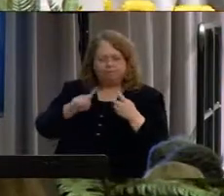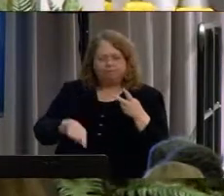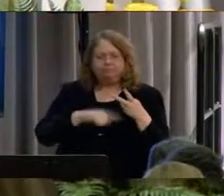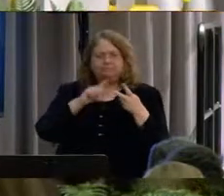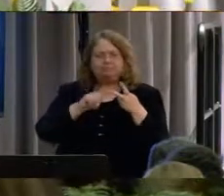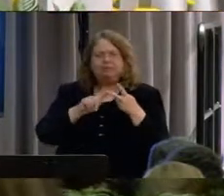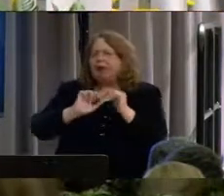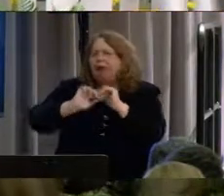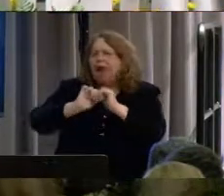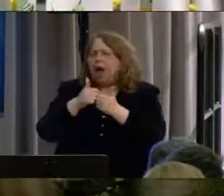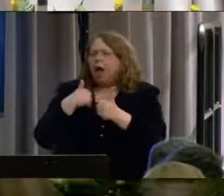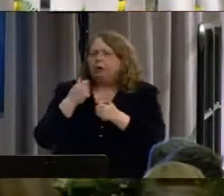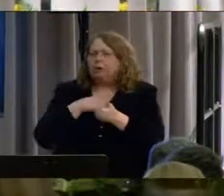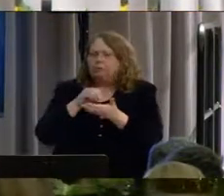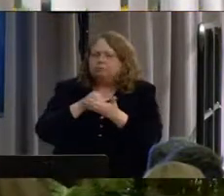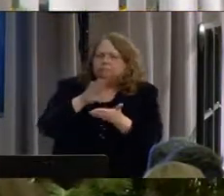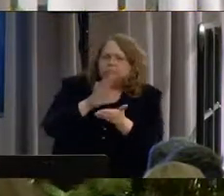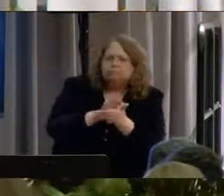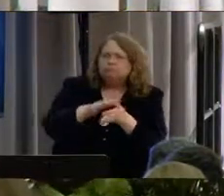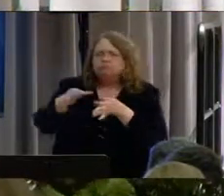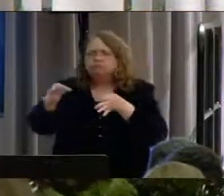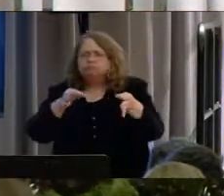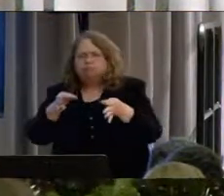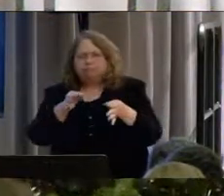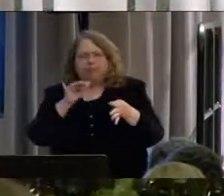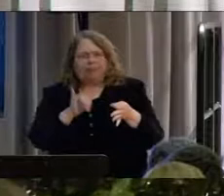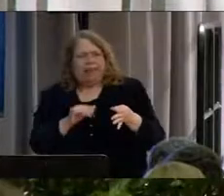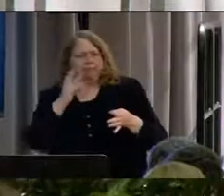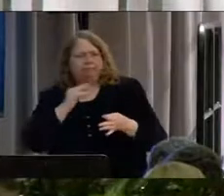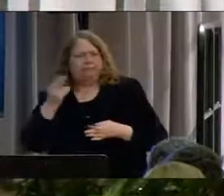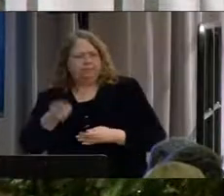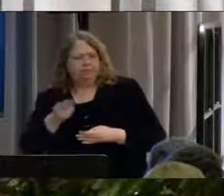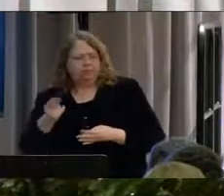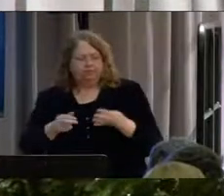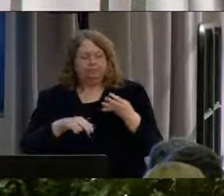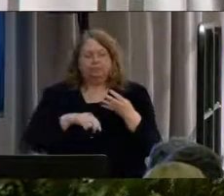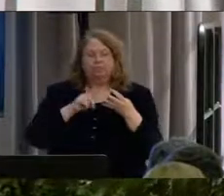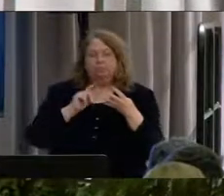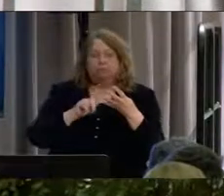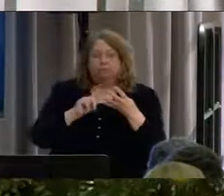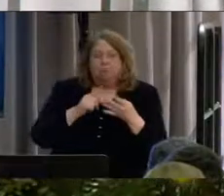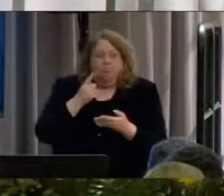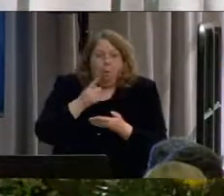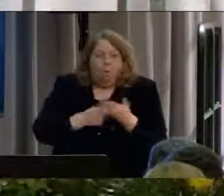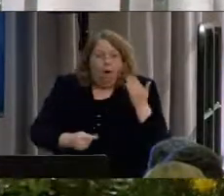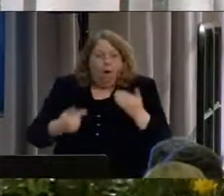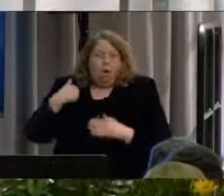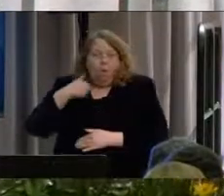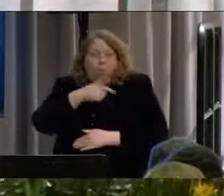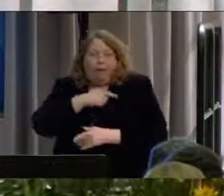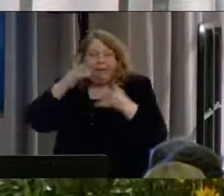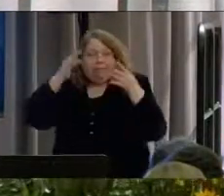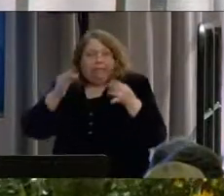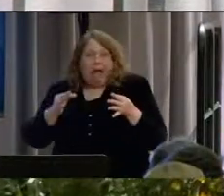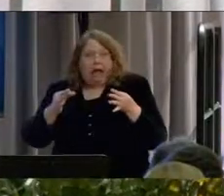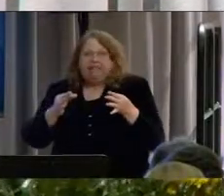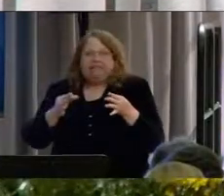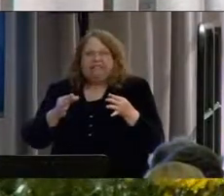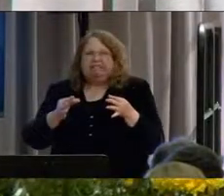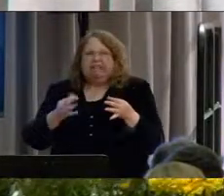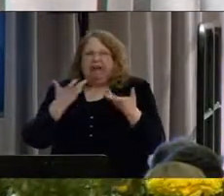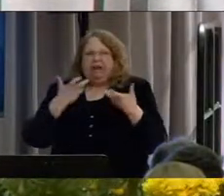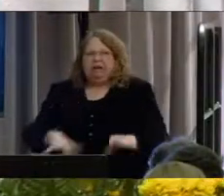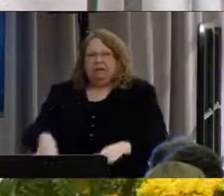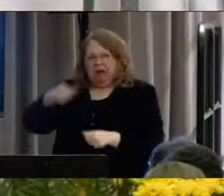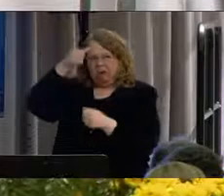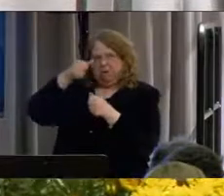that history? What do we choose not to remember? Who gets to decide? And so here,